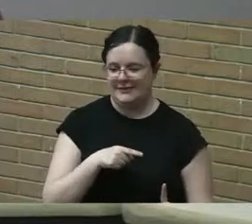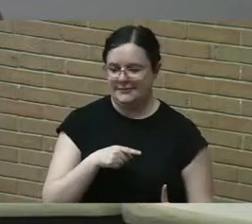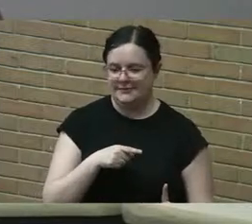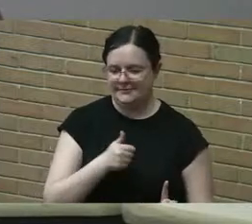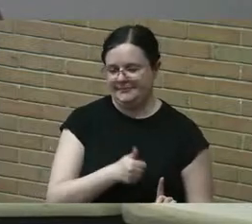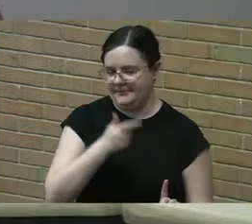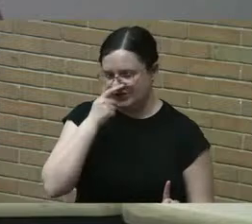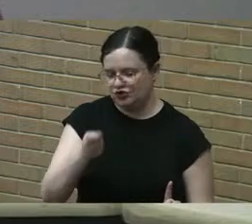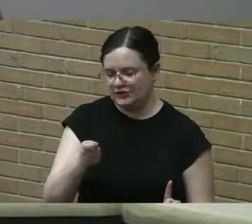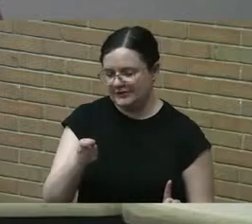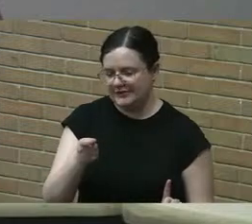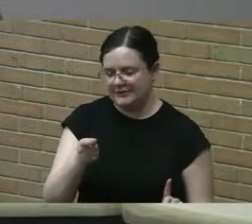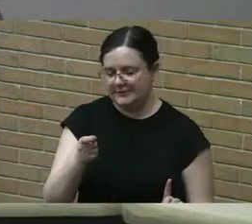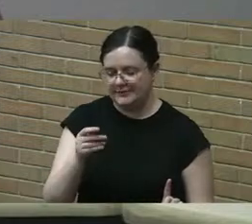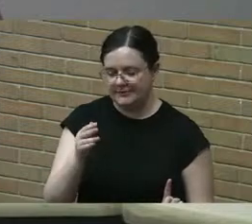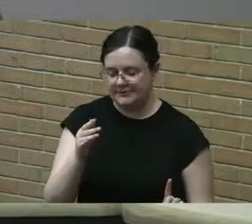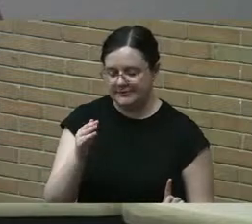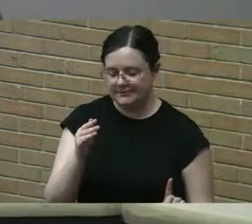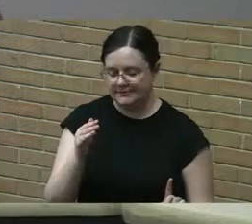in